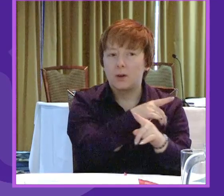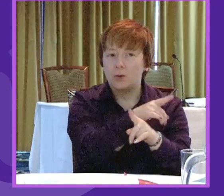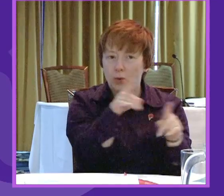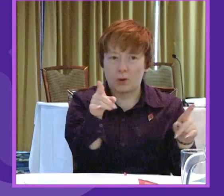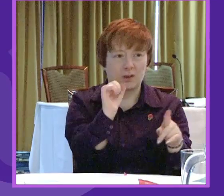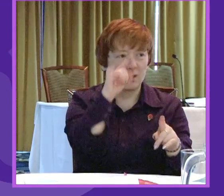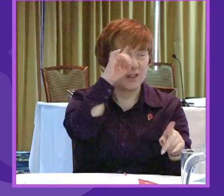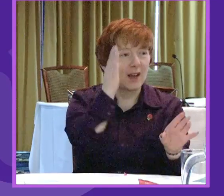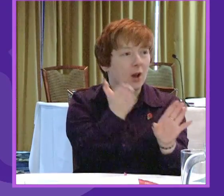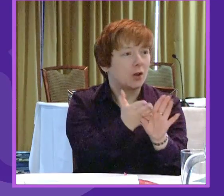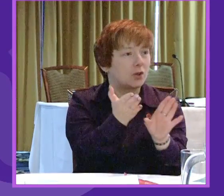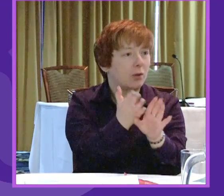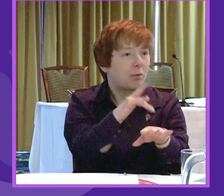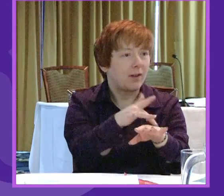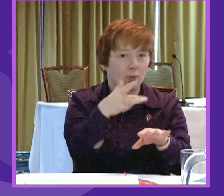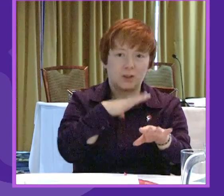talk about